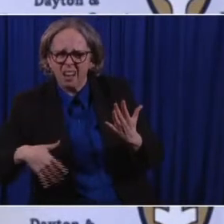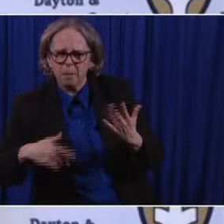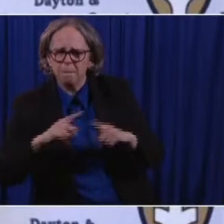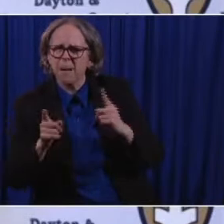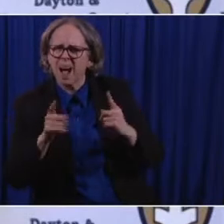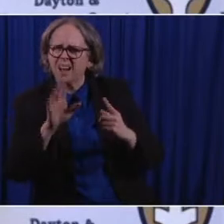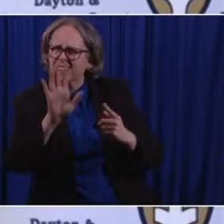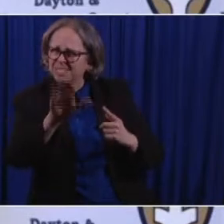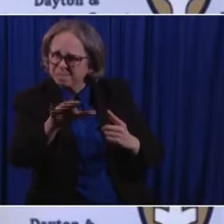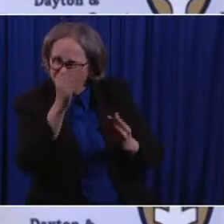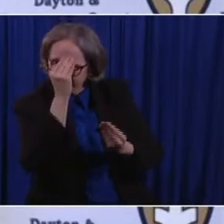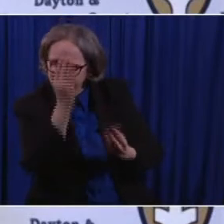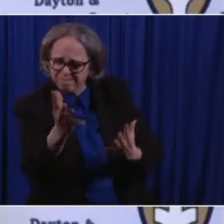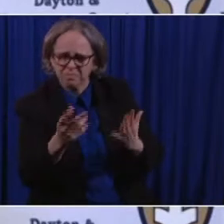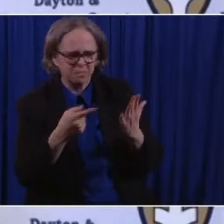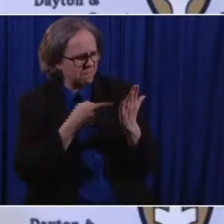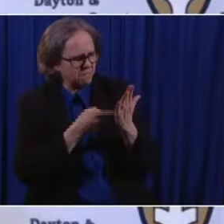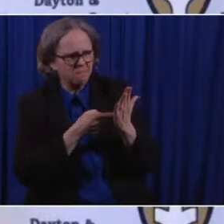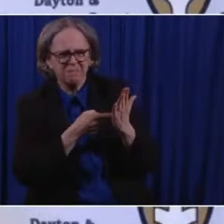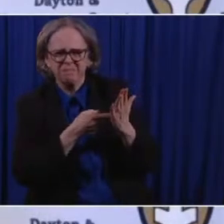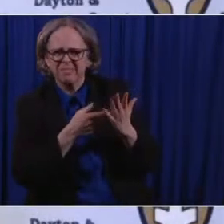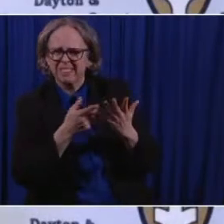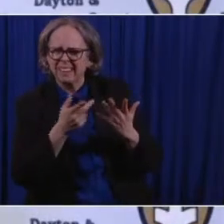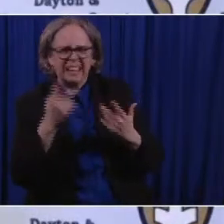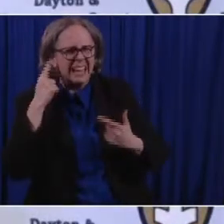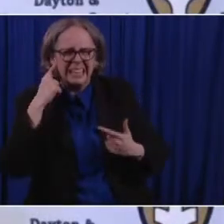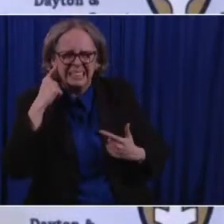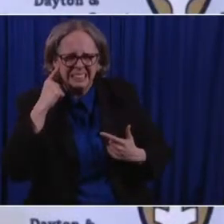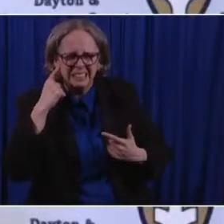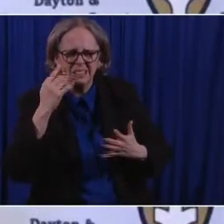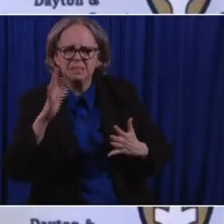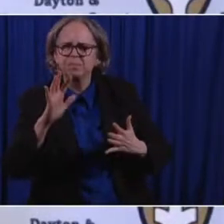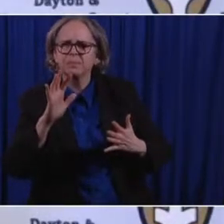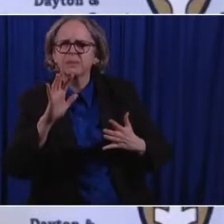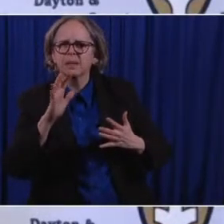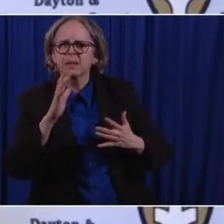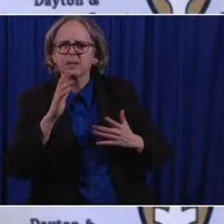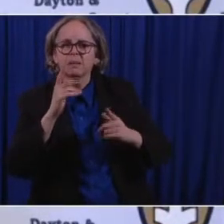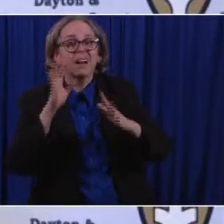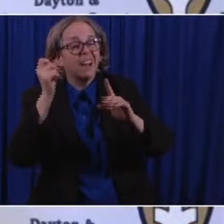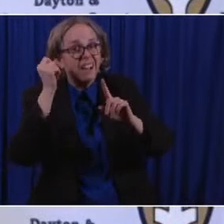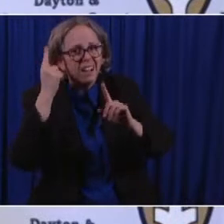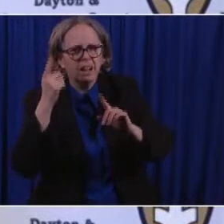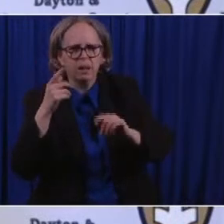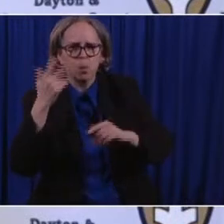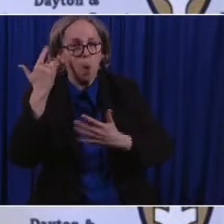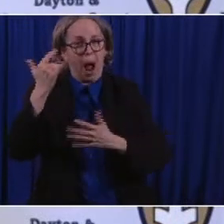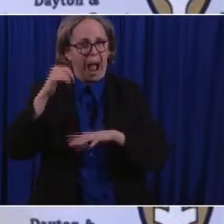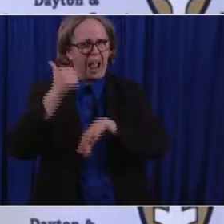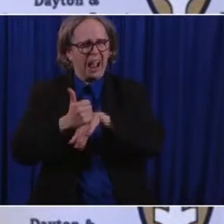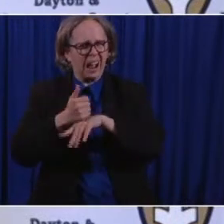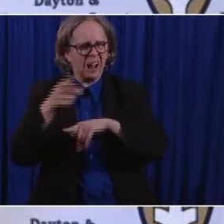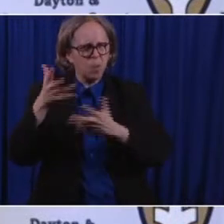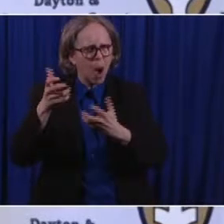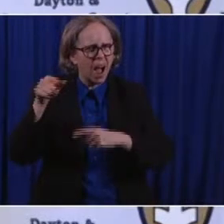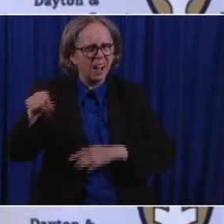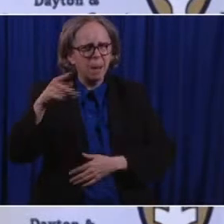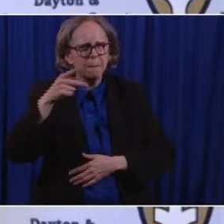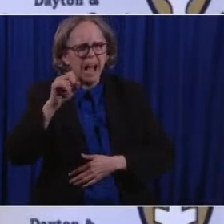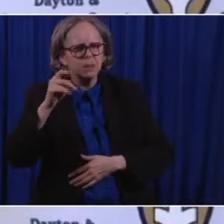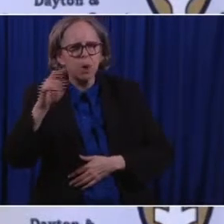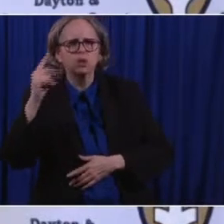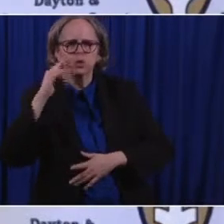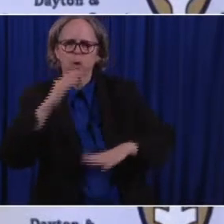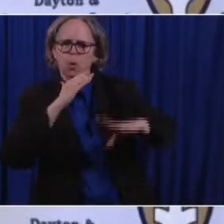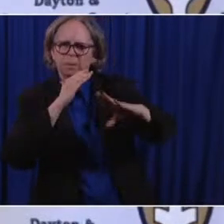essential. But what? I'm sorry. It would essentially stop them from being implemented in the state. Is my Yeah,